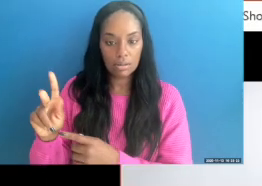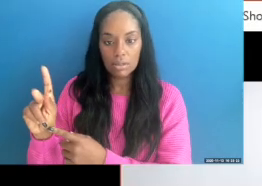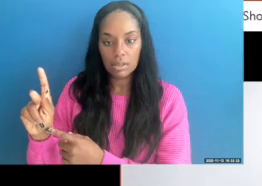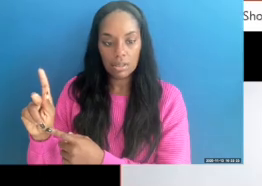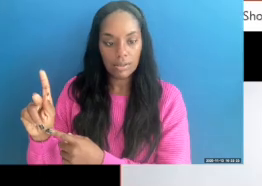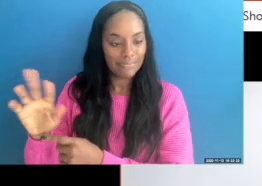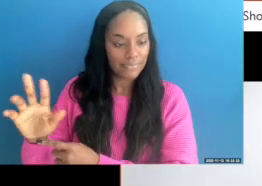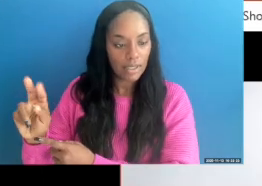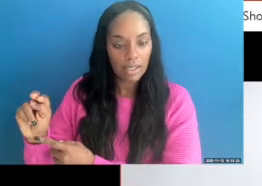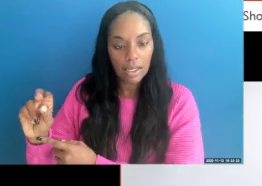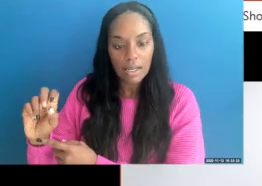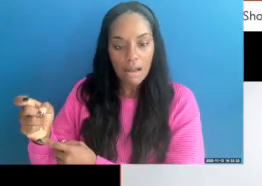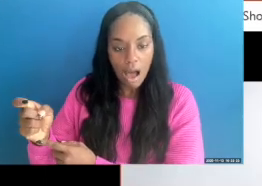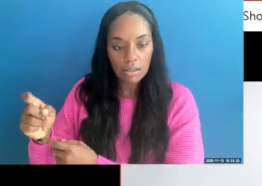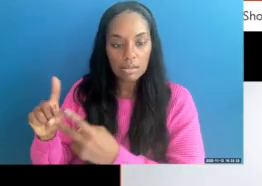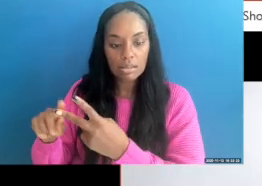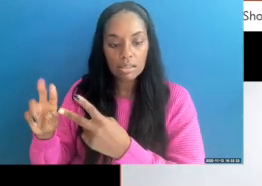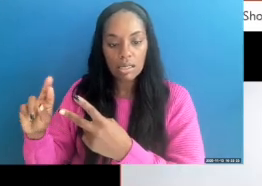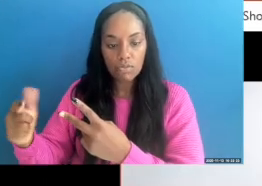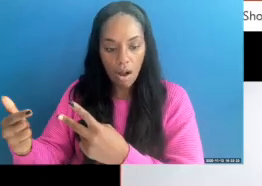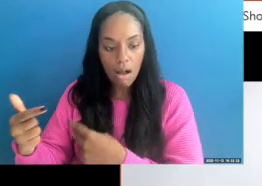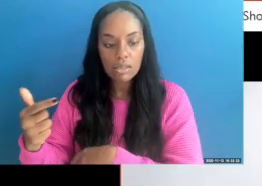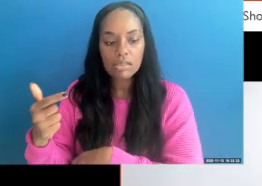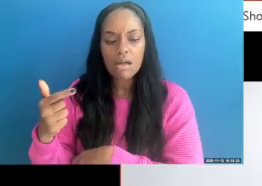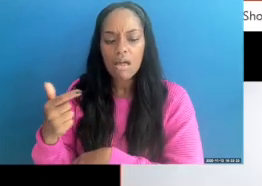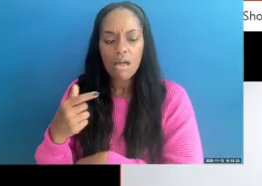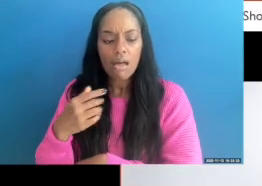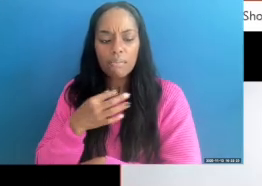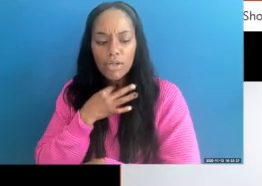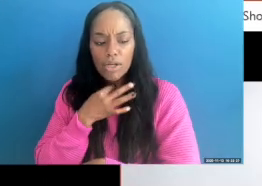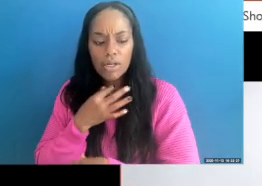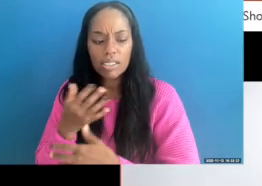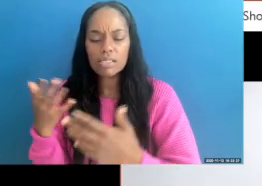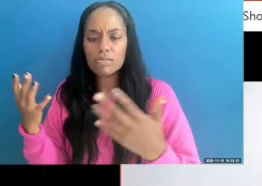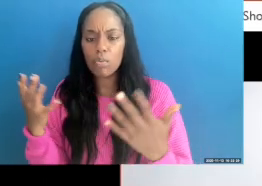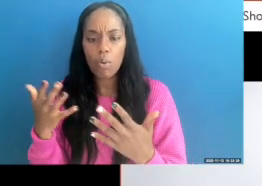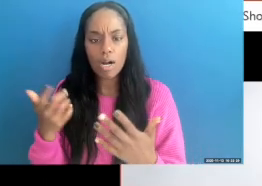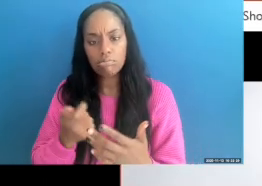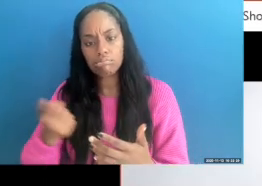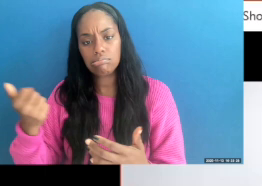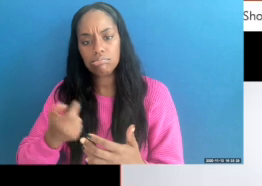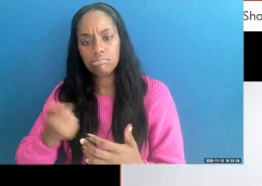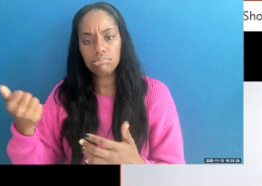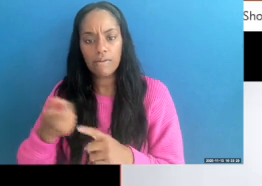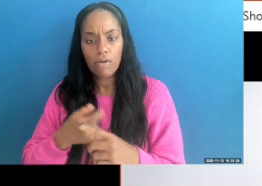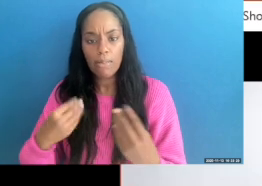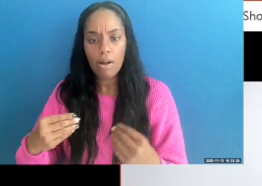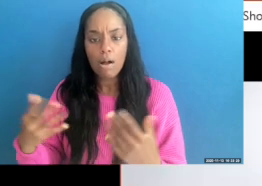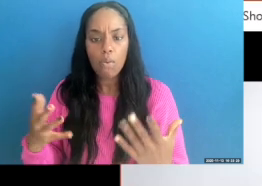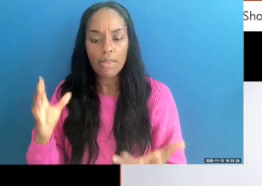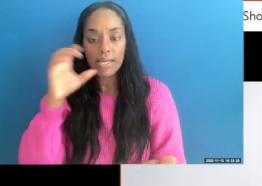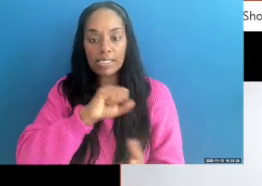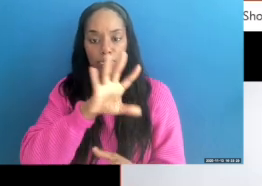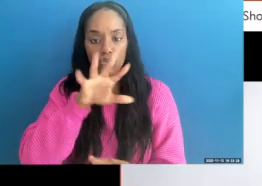and ROG out of there. Is that assumptions that you're just going to get more gross polluters off the market, or what are the assumptions